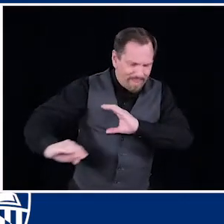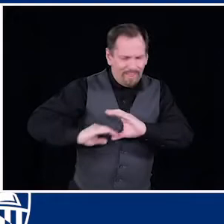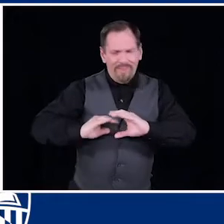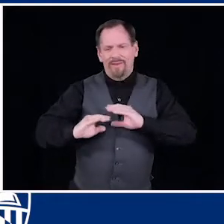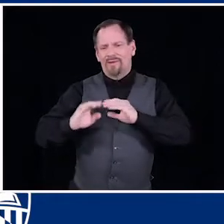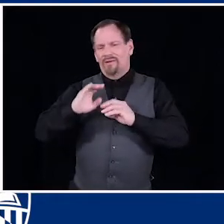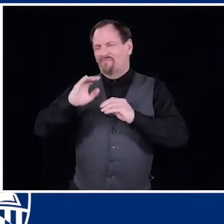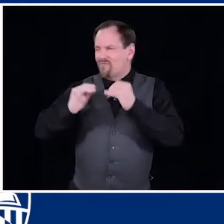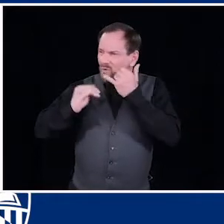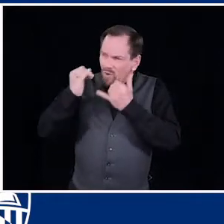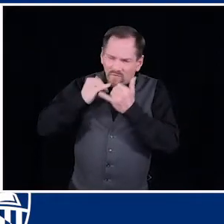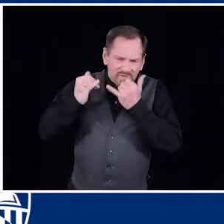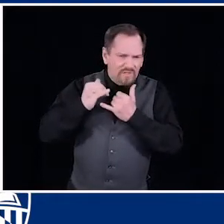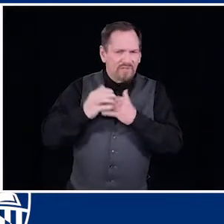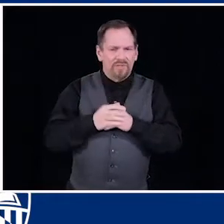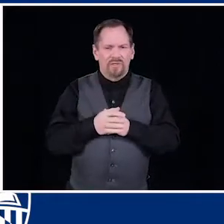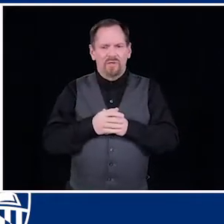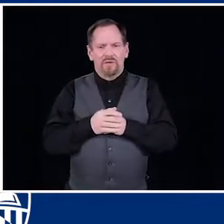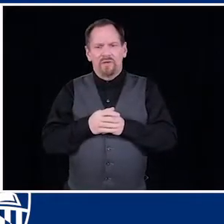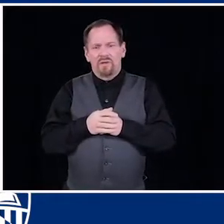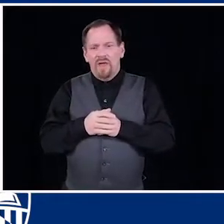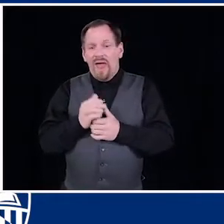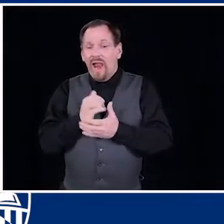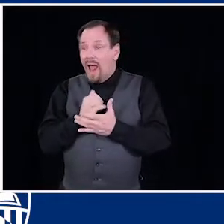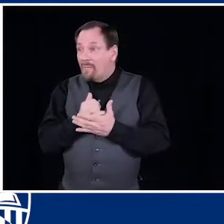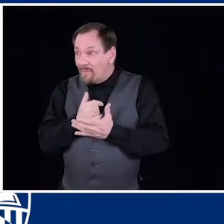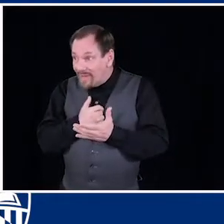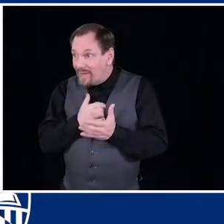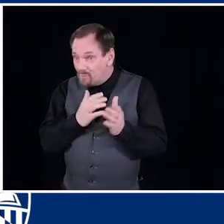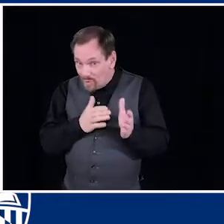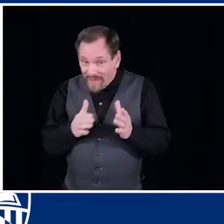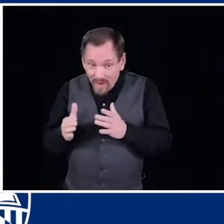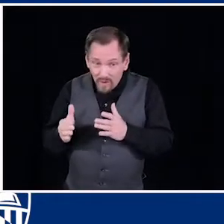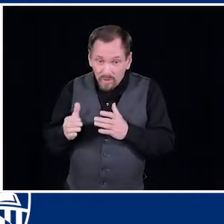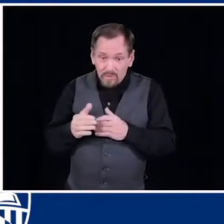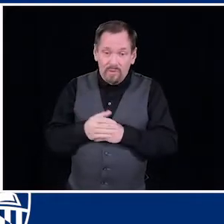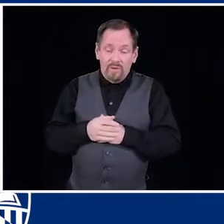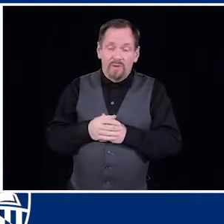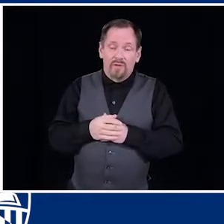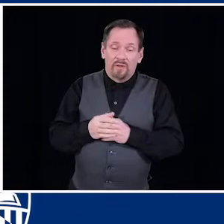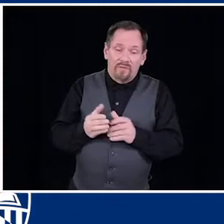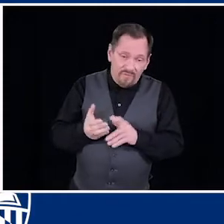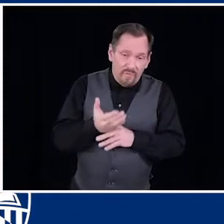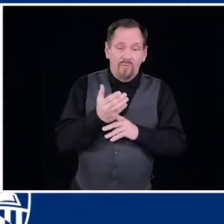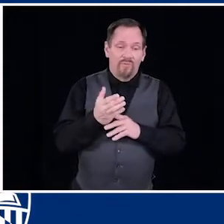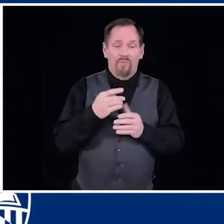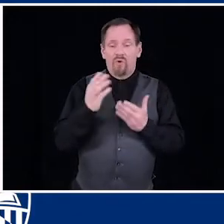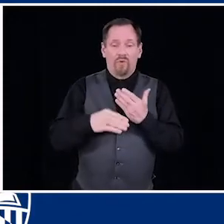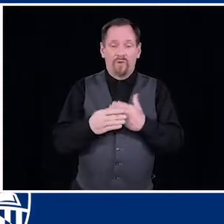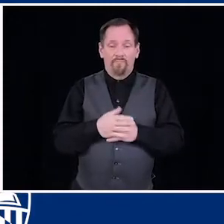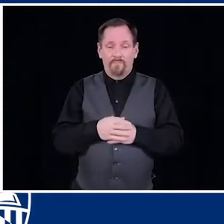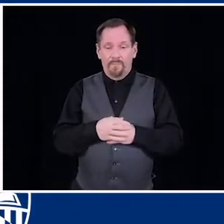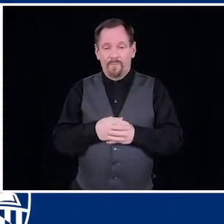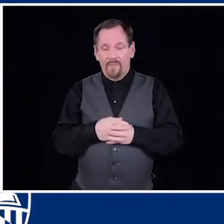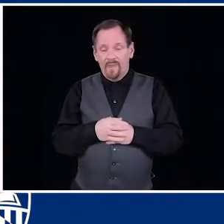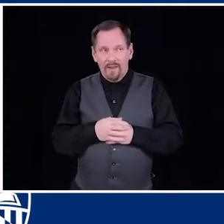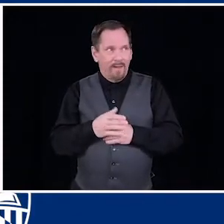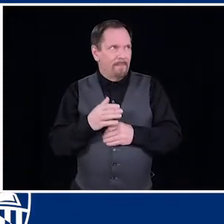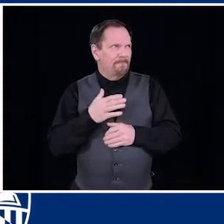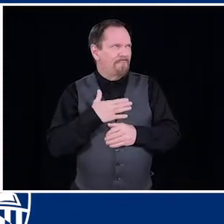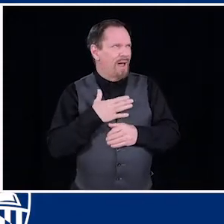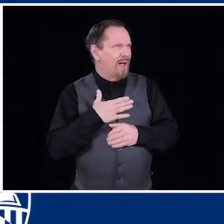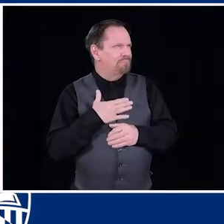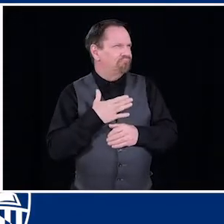back, our phone conversations, and helping me prepare to get through this program. The most